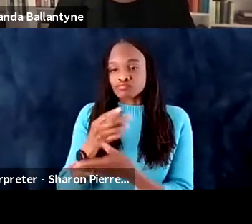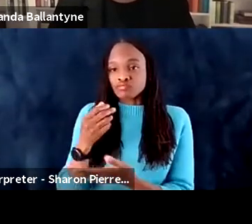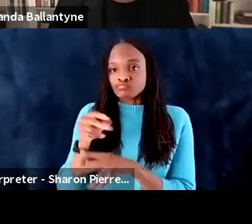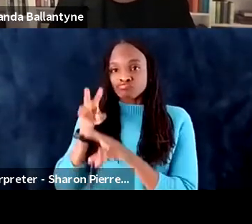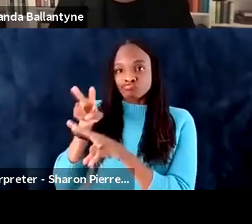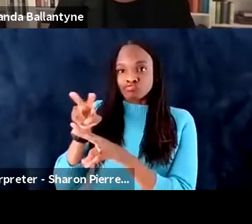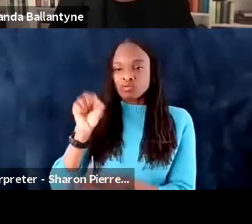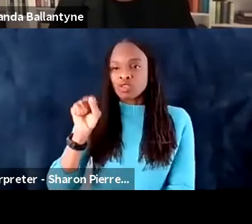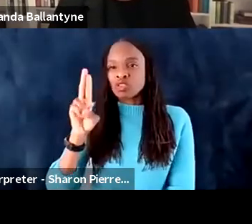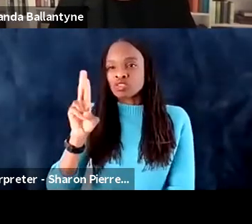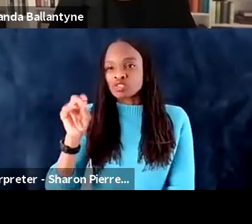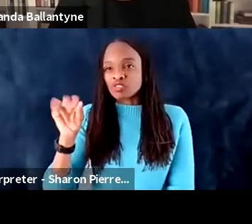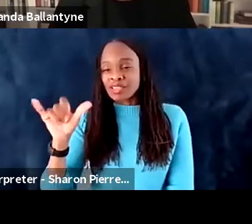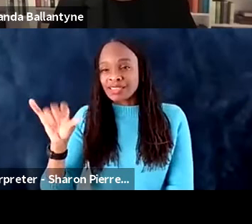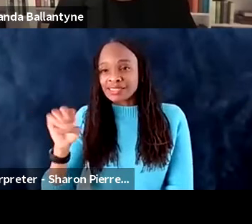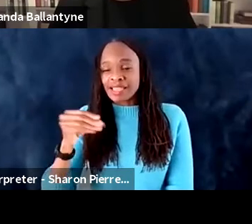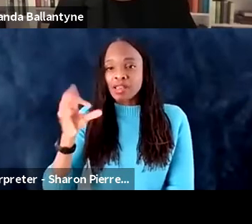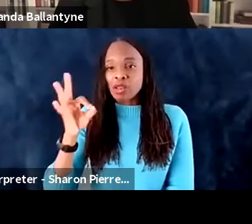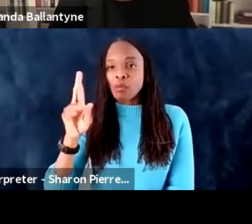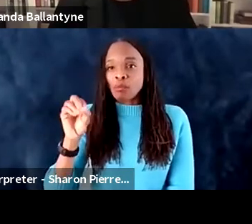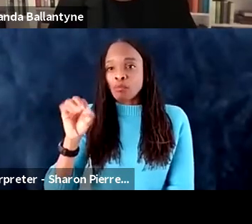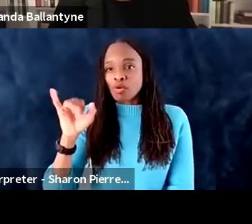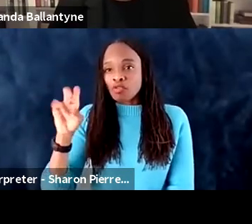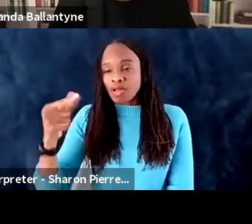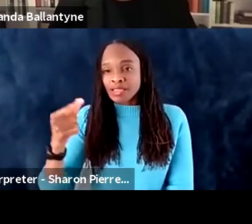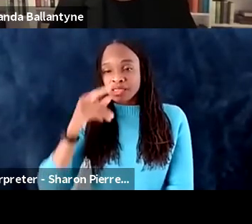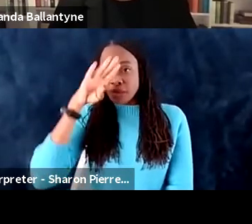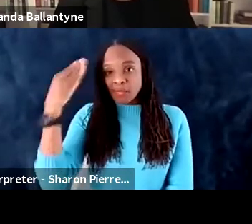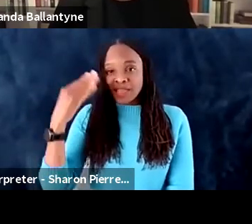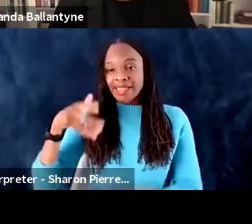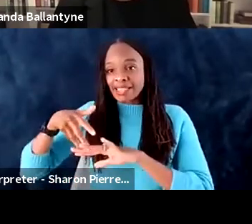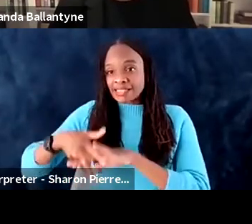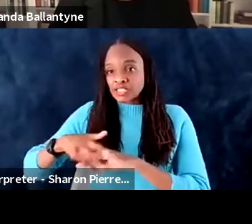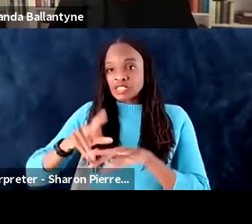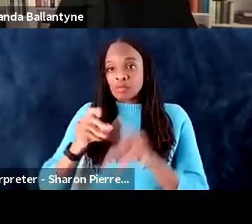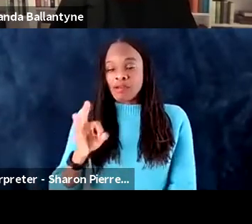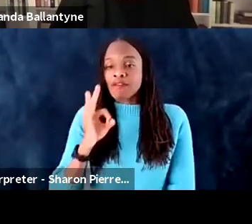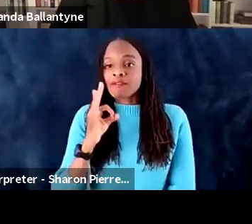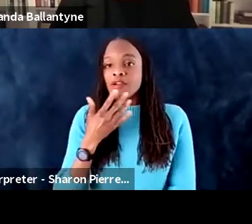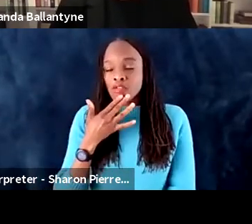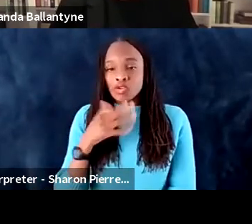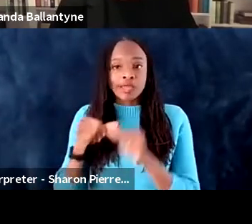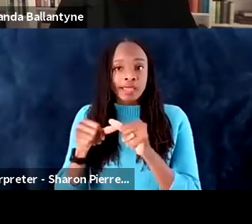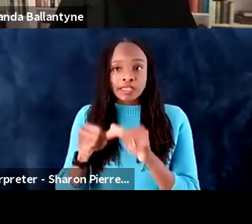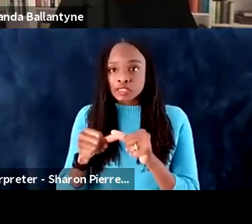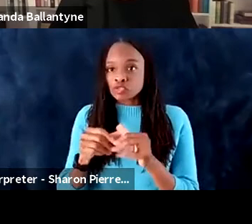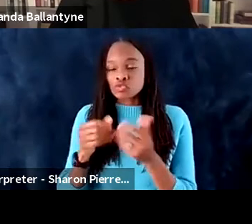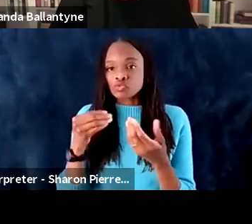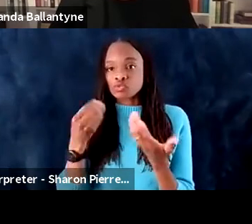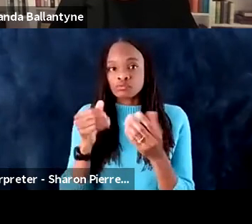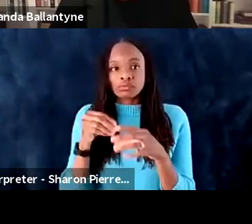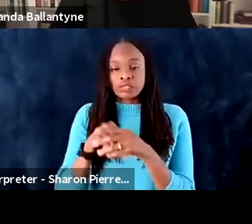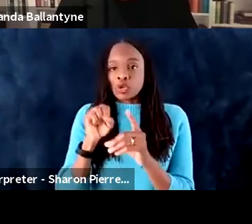the resulting profiling of Black, Indigenous, and people of color continues and intensifies in a work context when there is